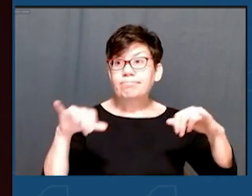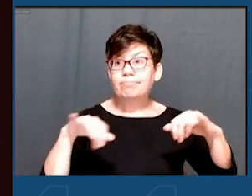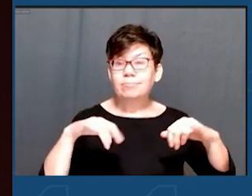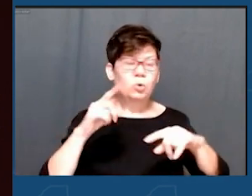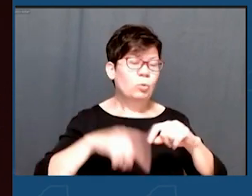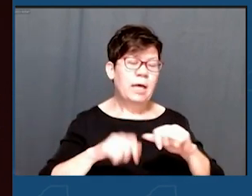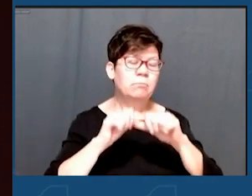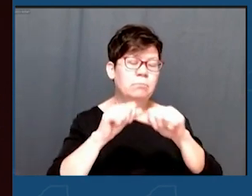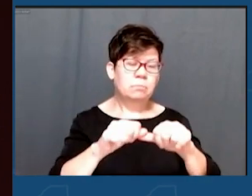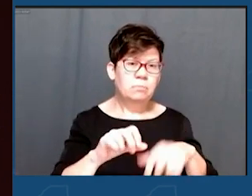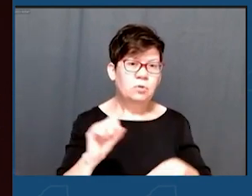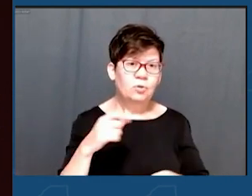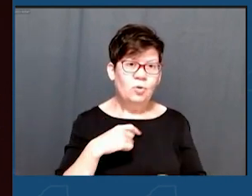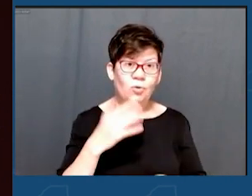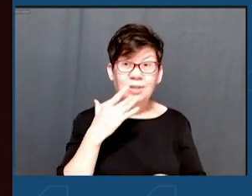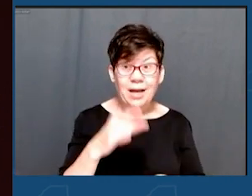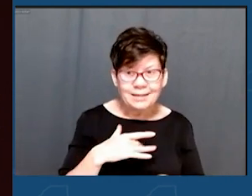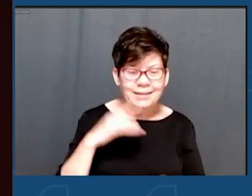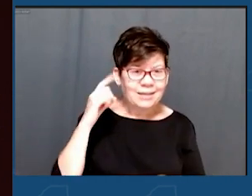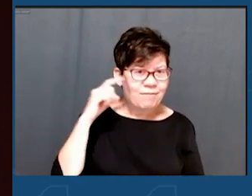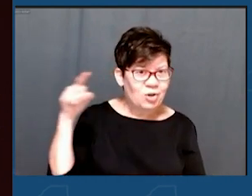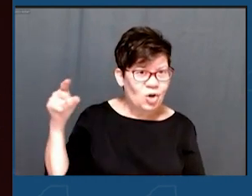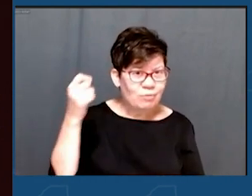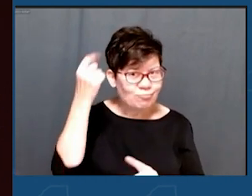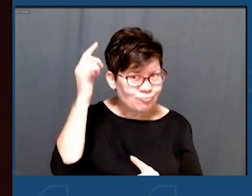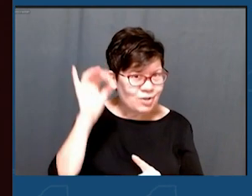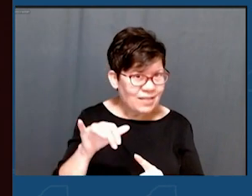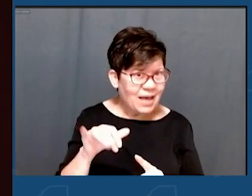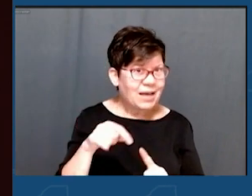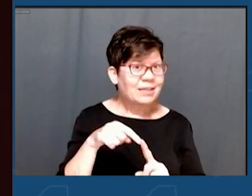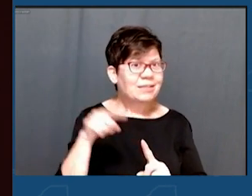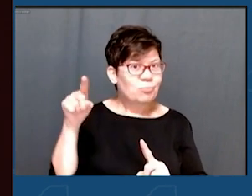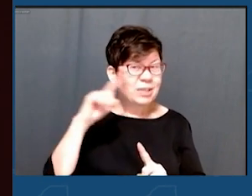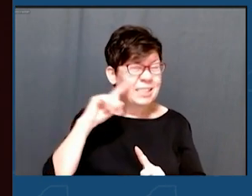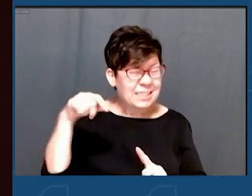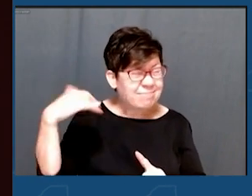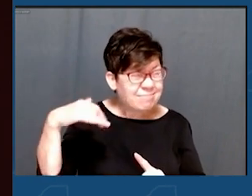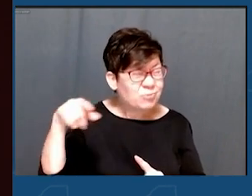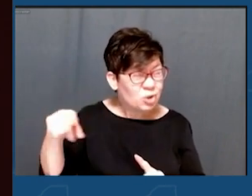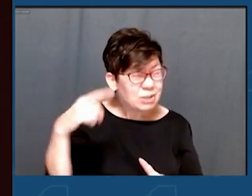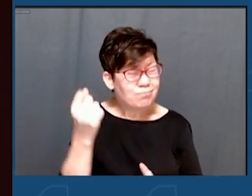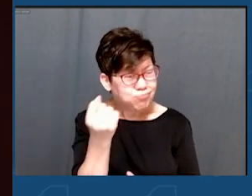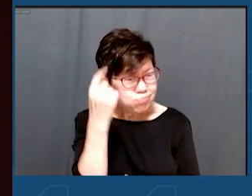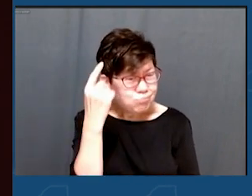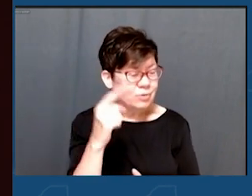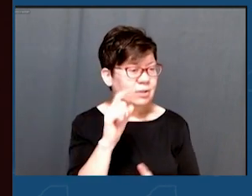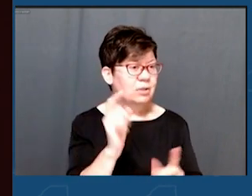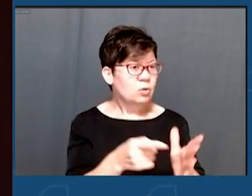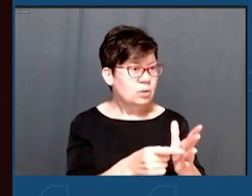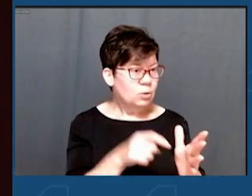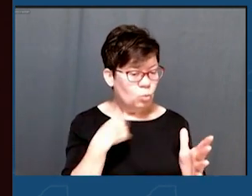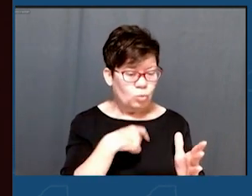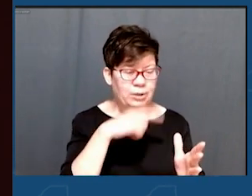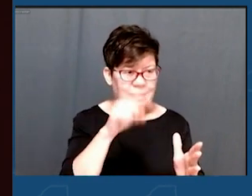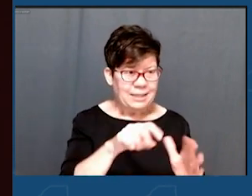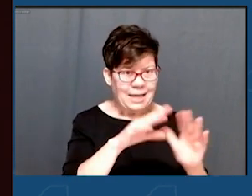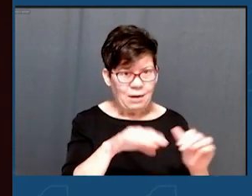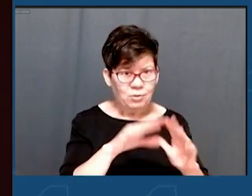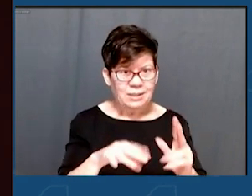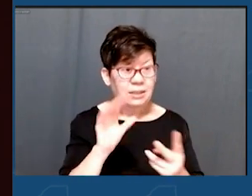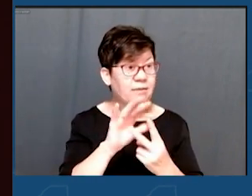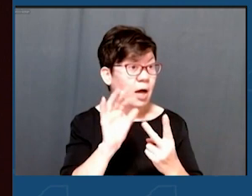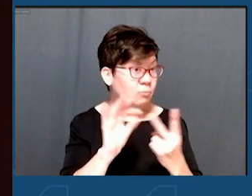Lofts. Academy Lofts was a collaborative effort between the Housing Authority, the City of Albany, and